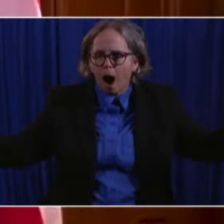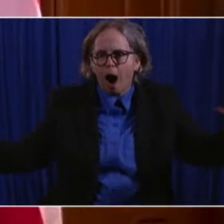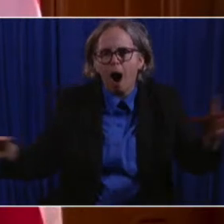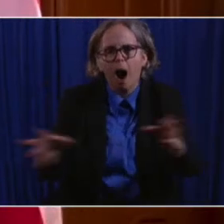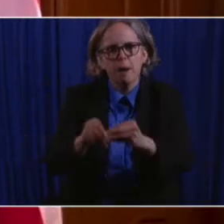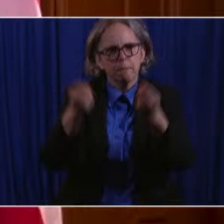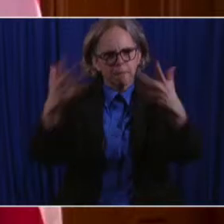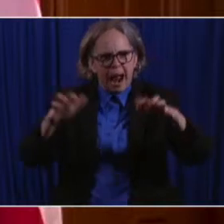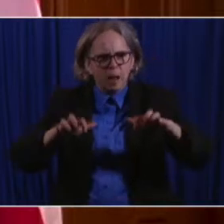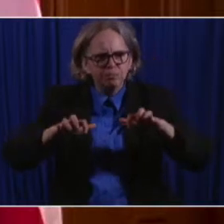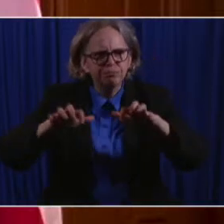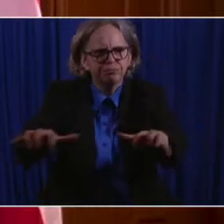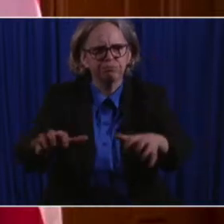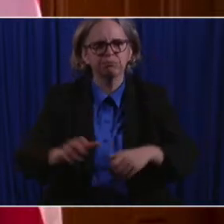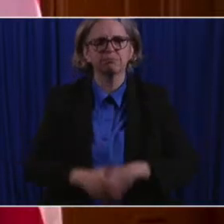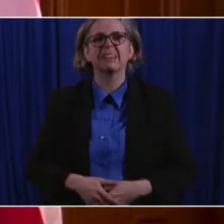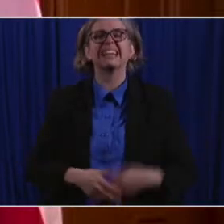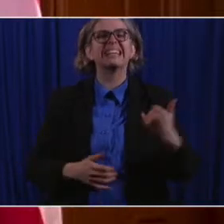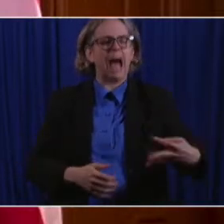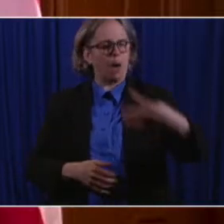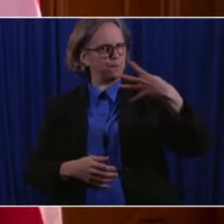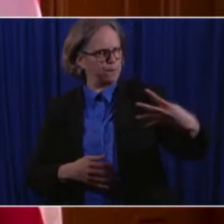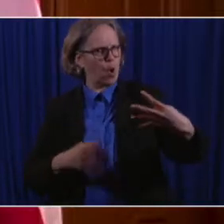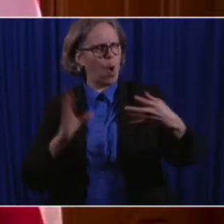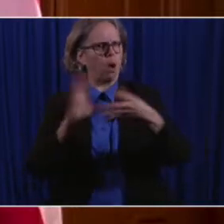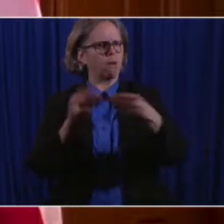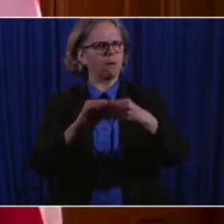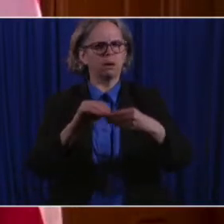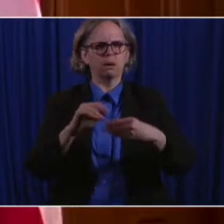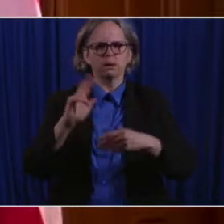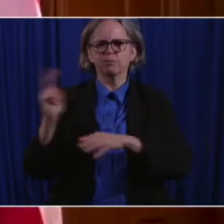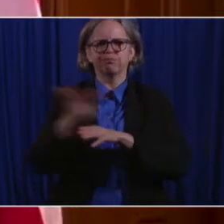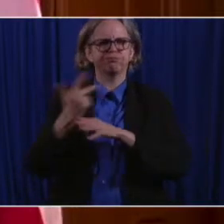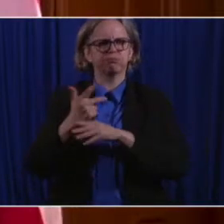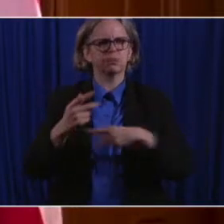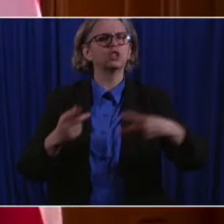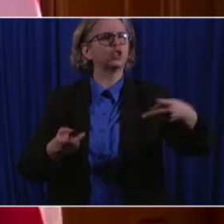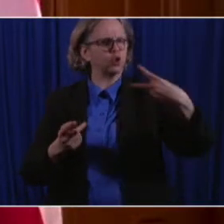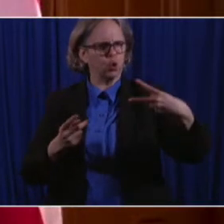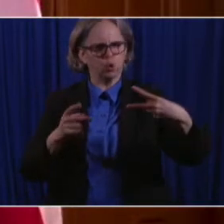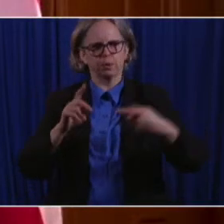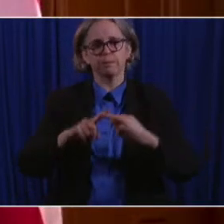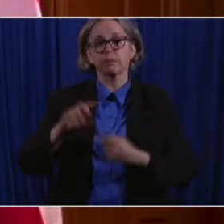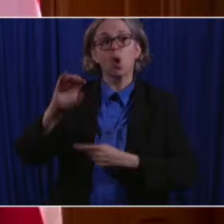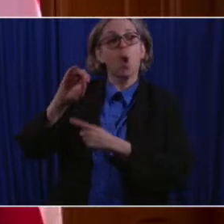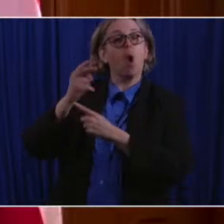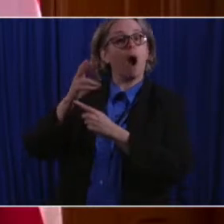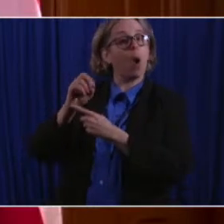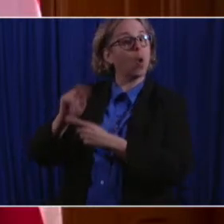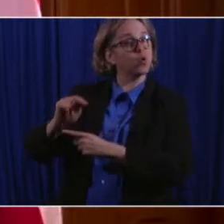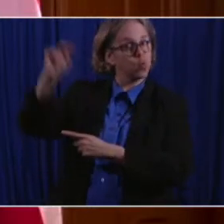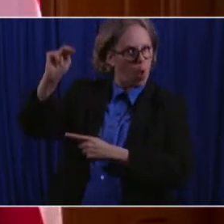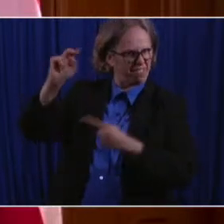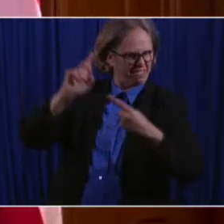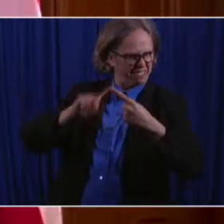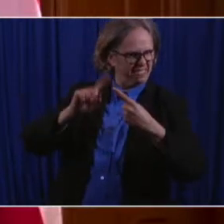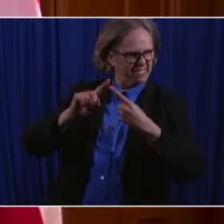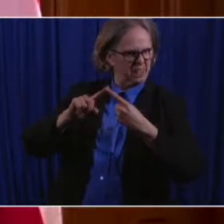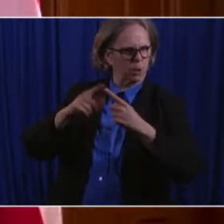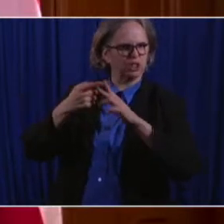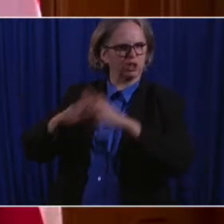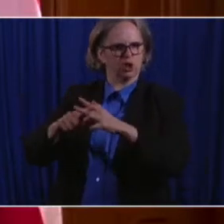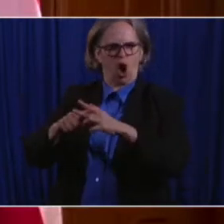mobile clinics, I'm going to talk about 2 of them. Ohio Northern University's mobile clinic will start next week also, and